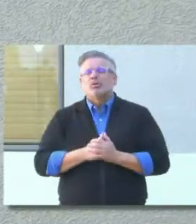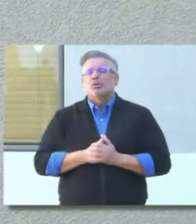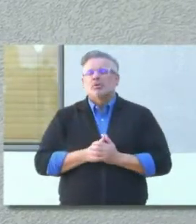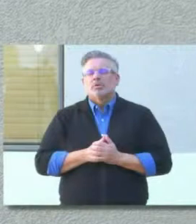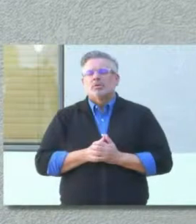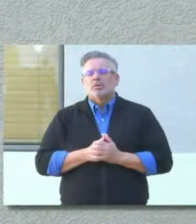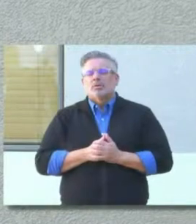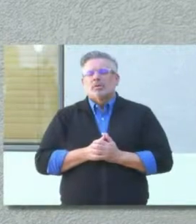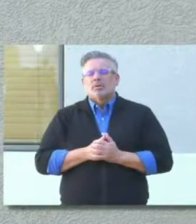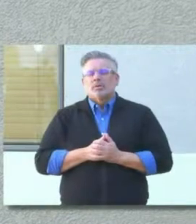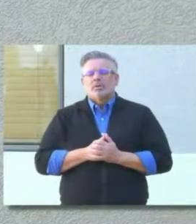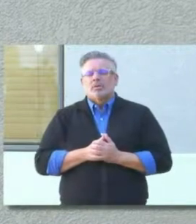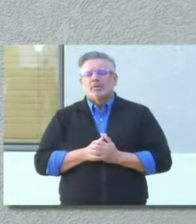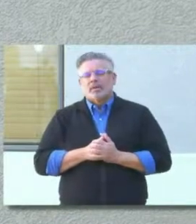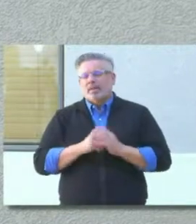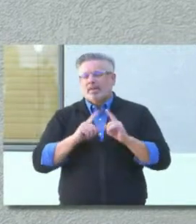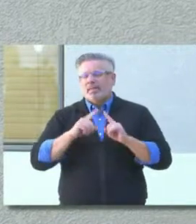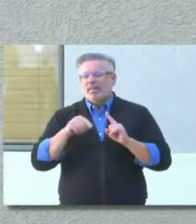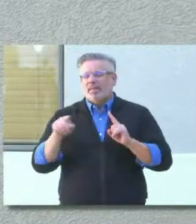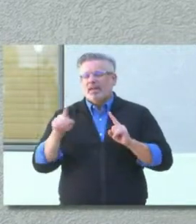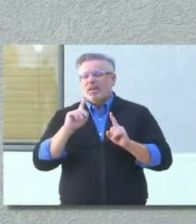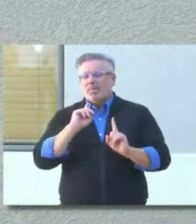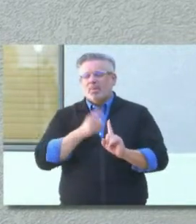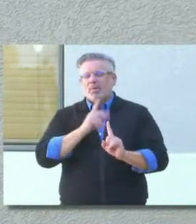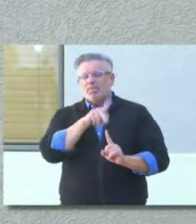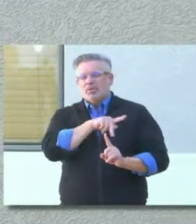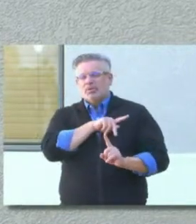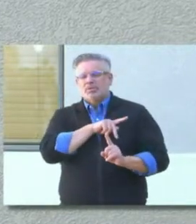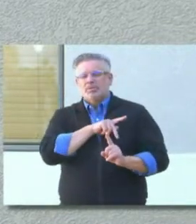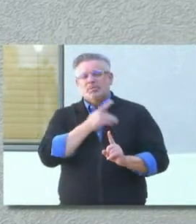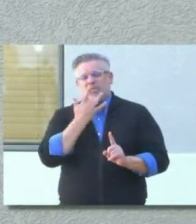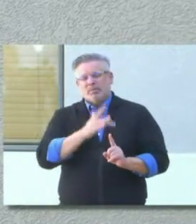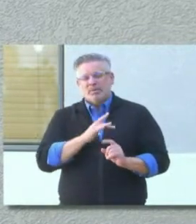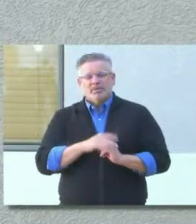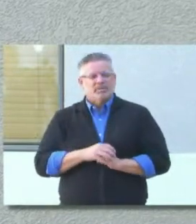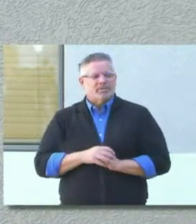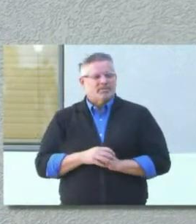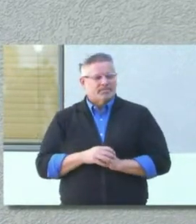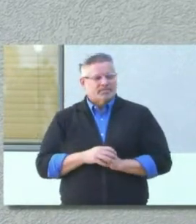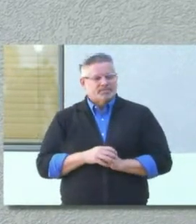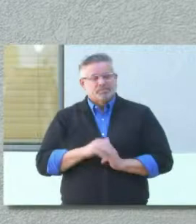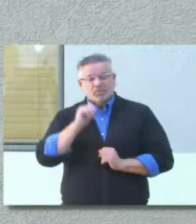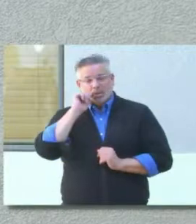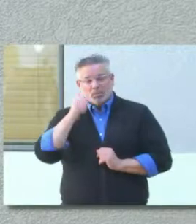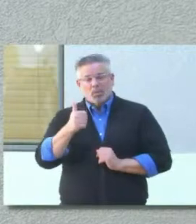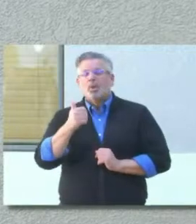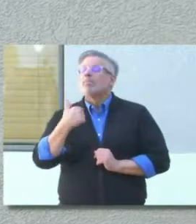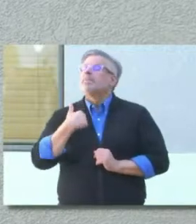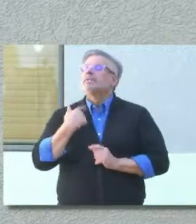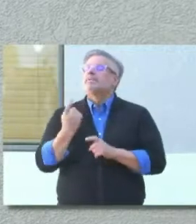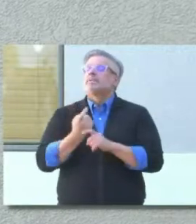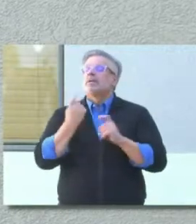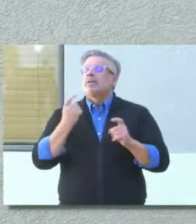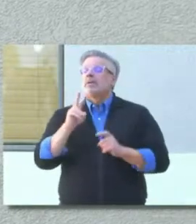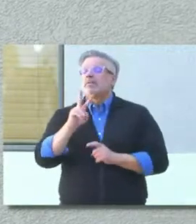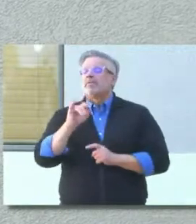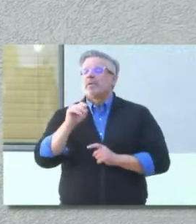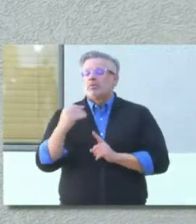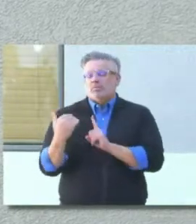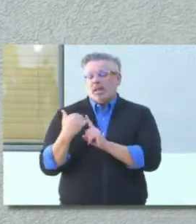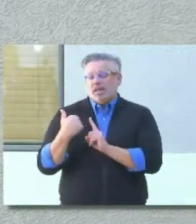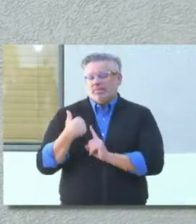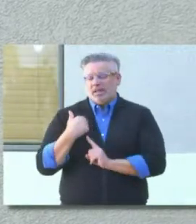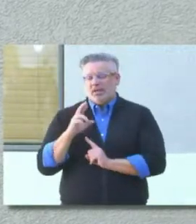me, extending with a long-winded point of personal privilege, as it were. Tomorrow I'll be celebrating, and Vito, you reminded me of this